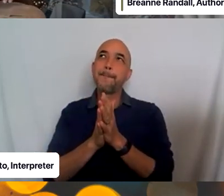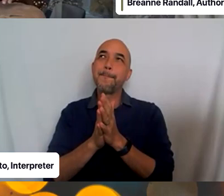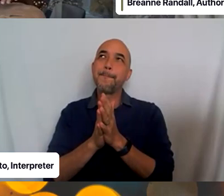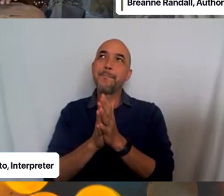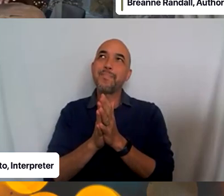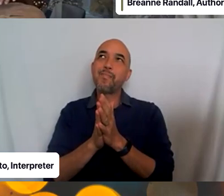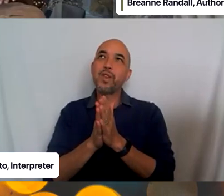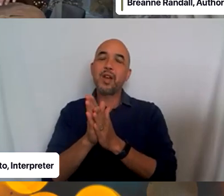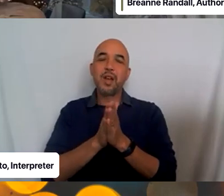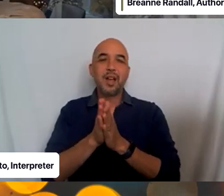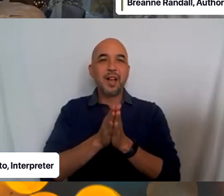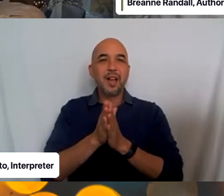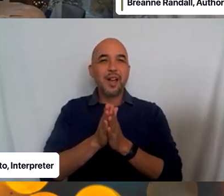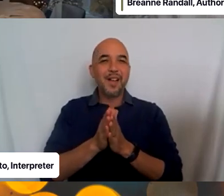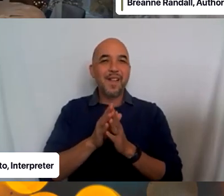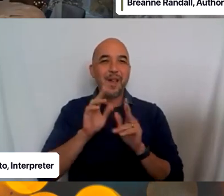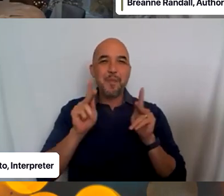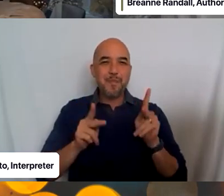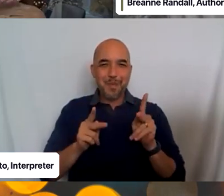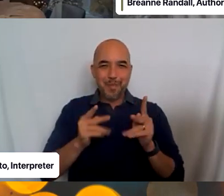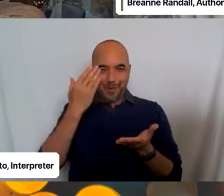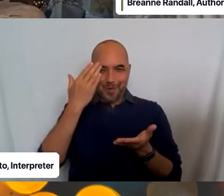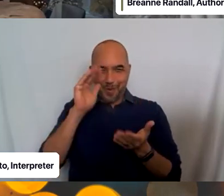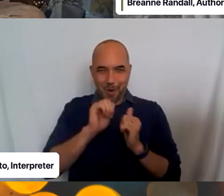deceiving how hard it is to get here, you know,